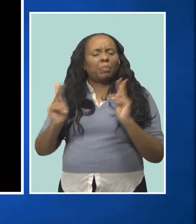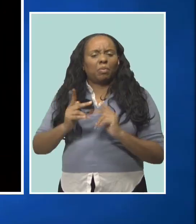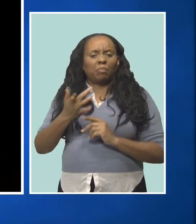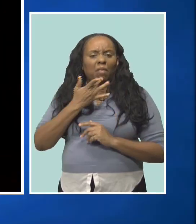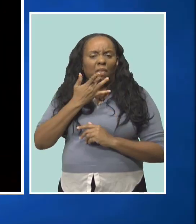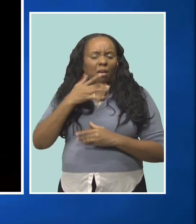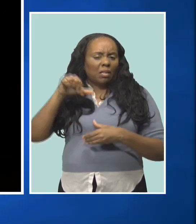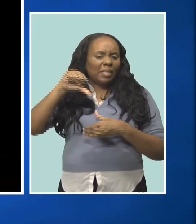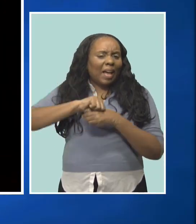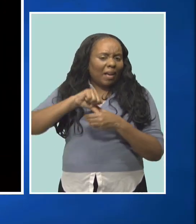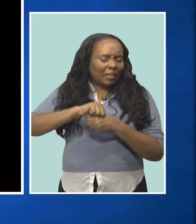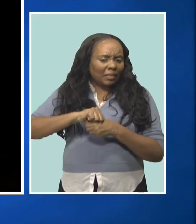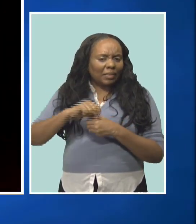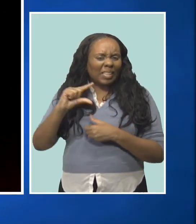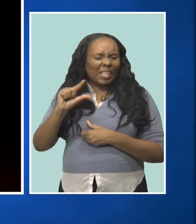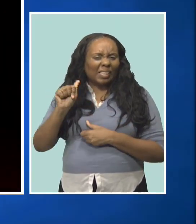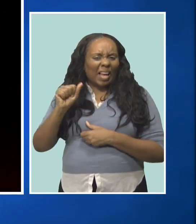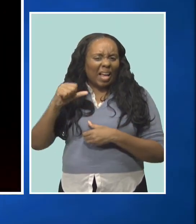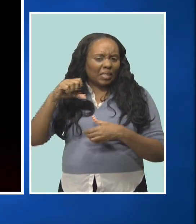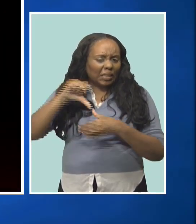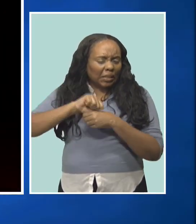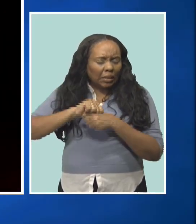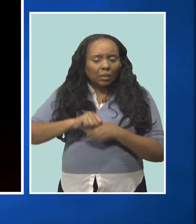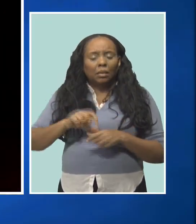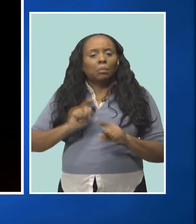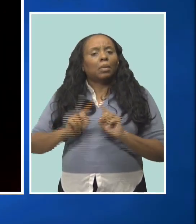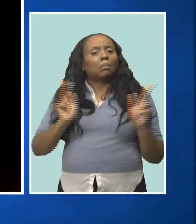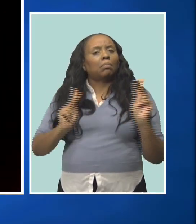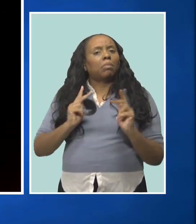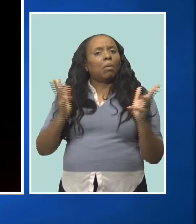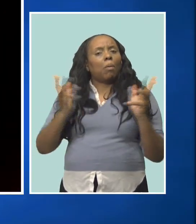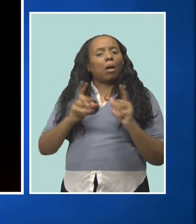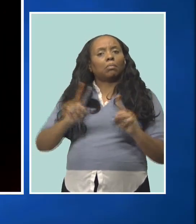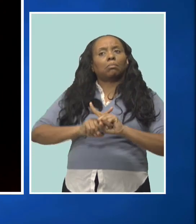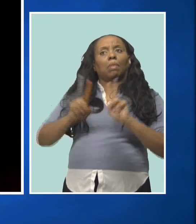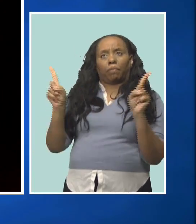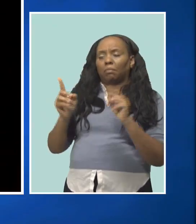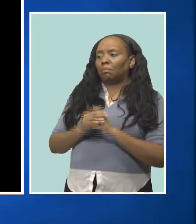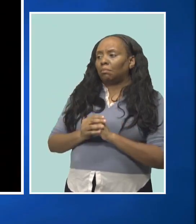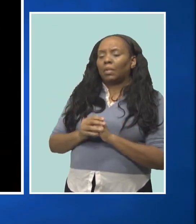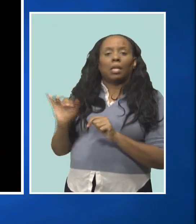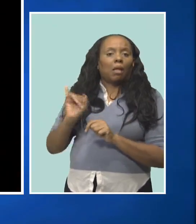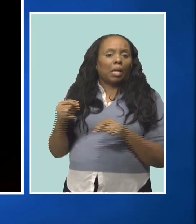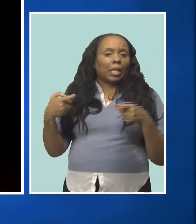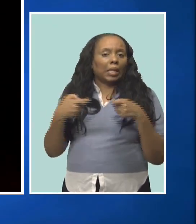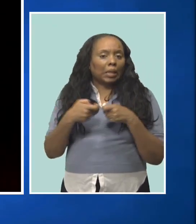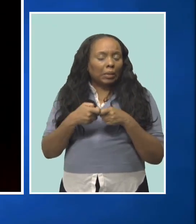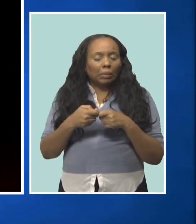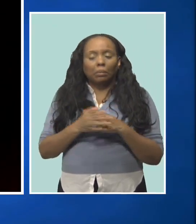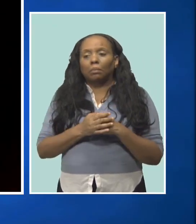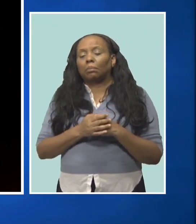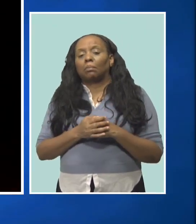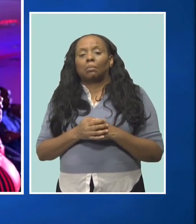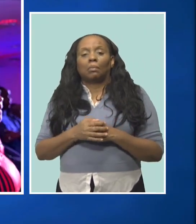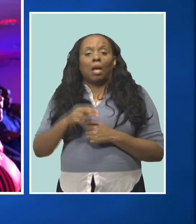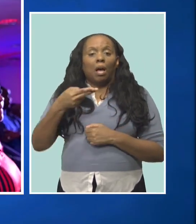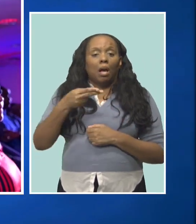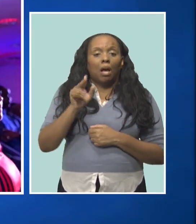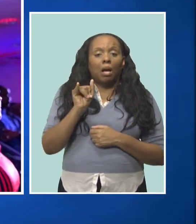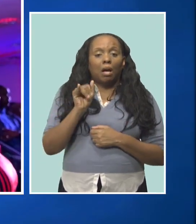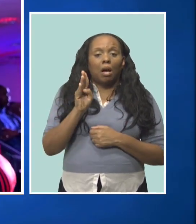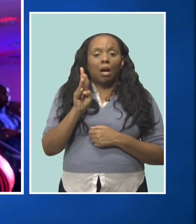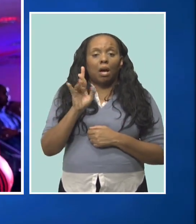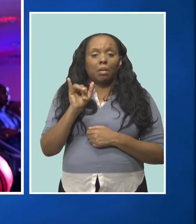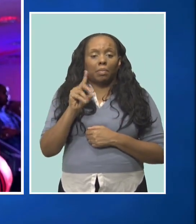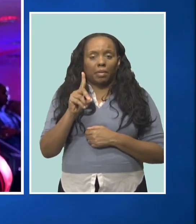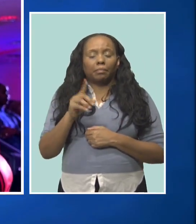people, more and more are looking towards alternatives such as electric and hybrid vehicles. So